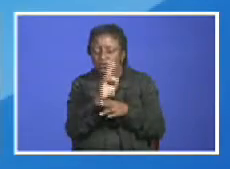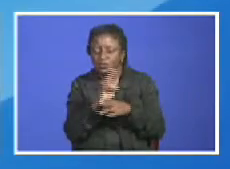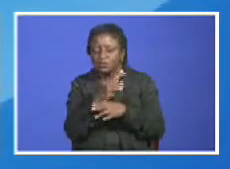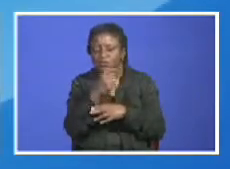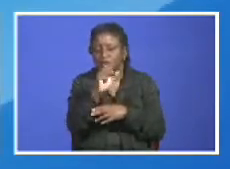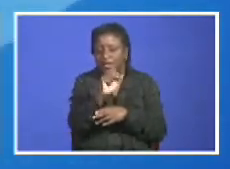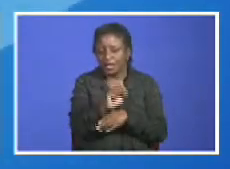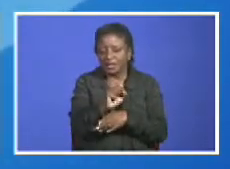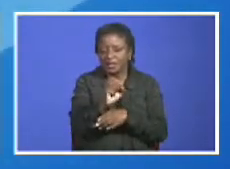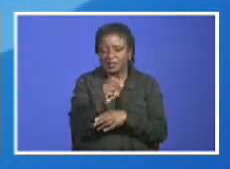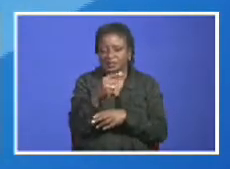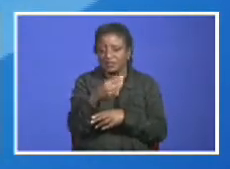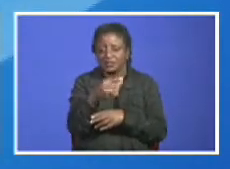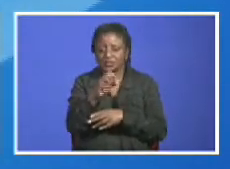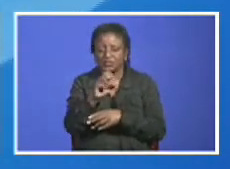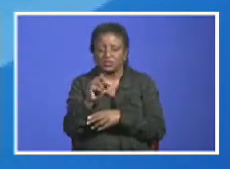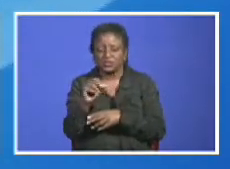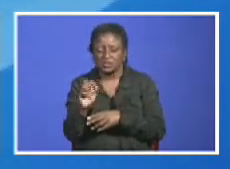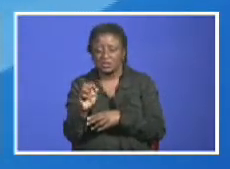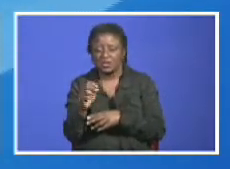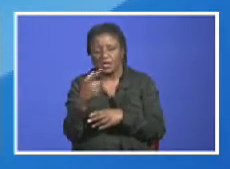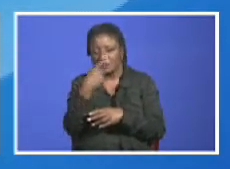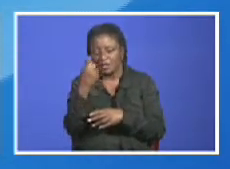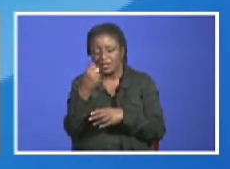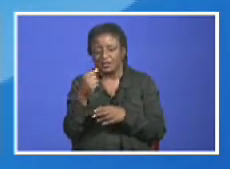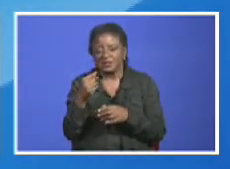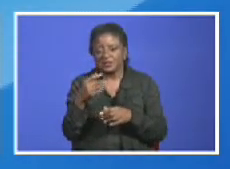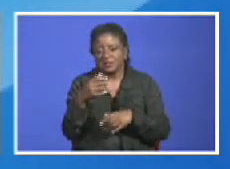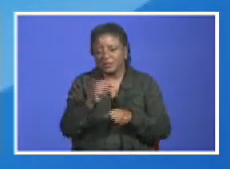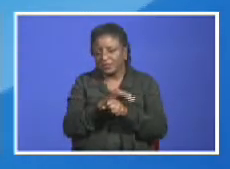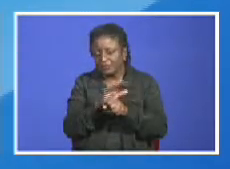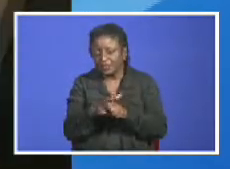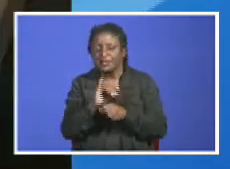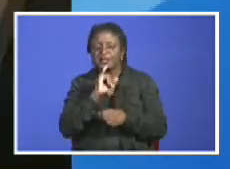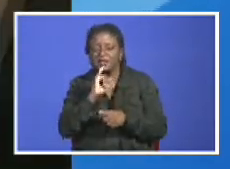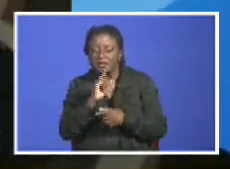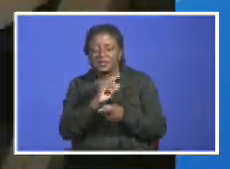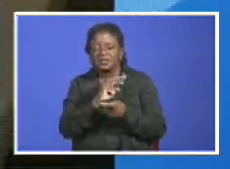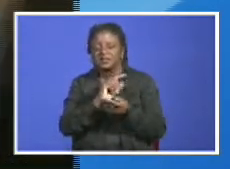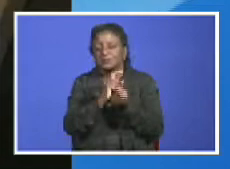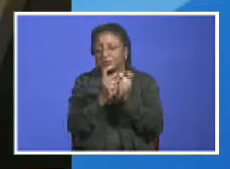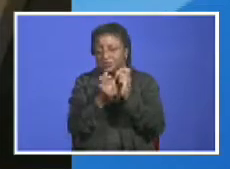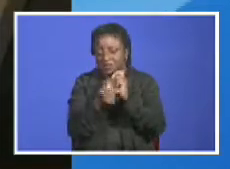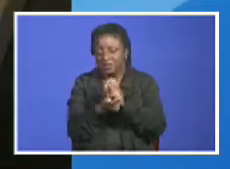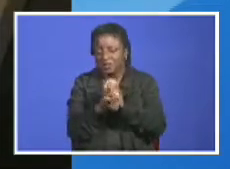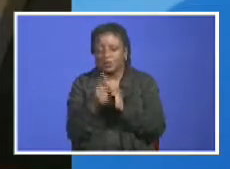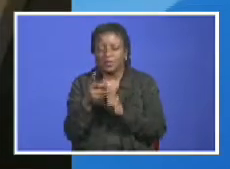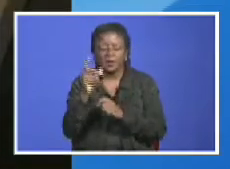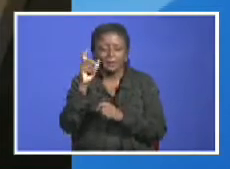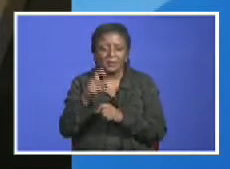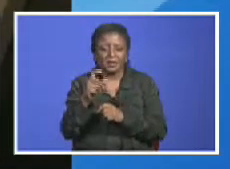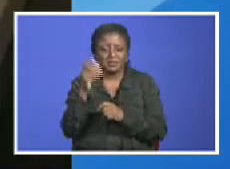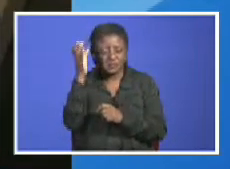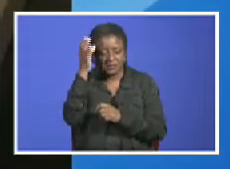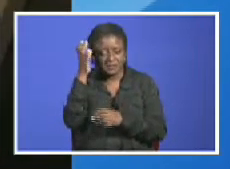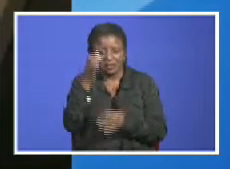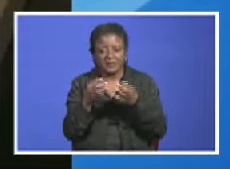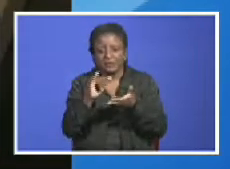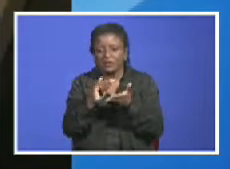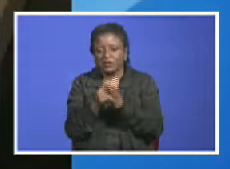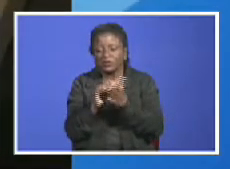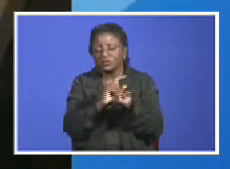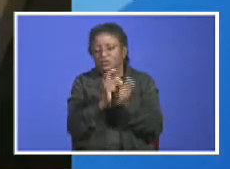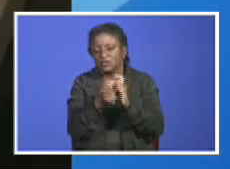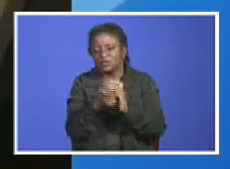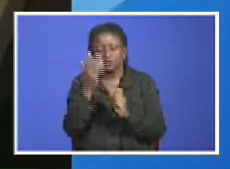said, the virus is mutating. And because of that, we do have to consider whether those mutations might impact our testing